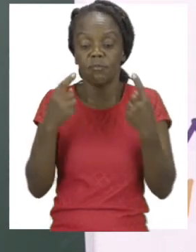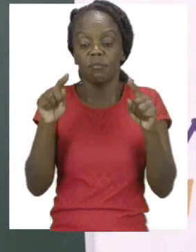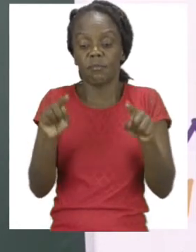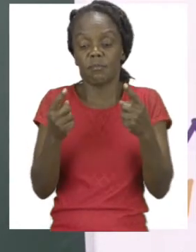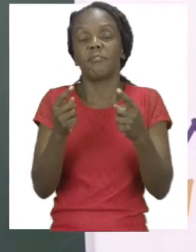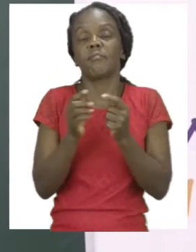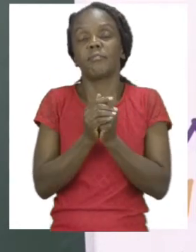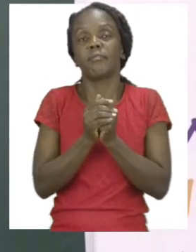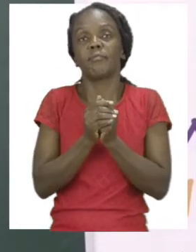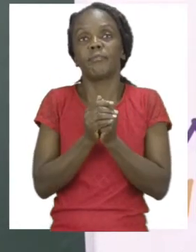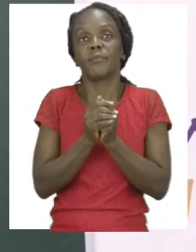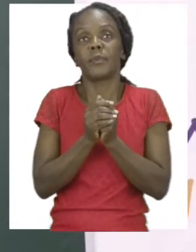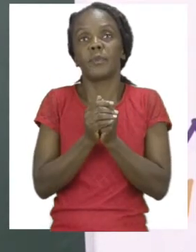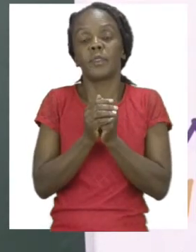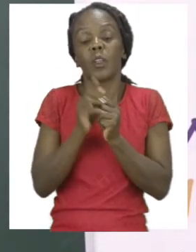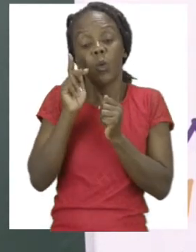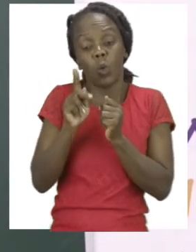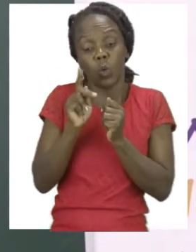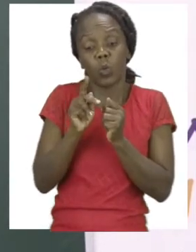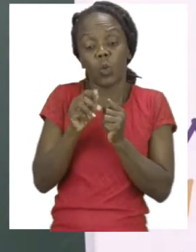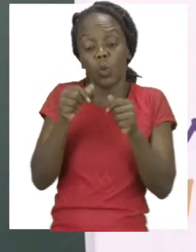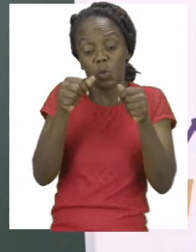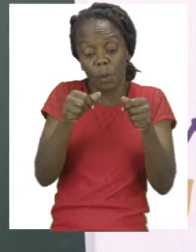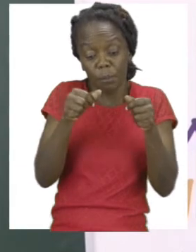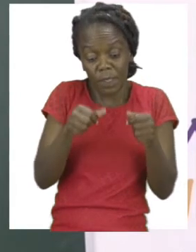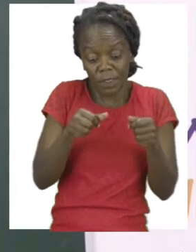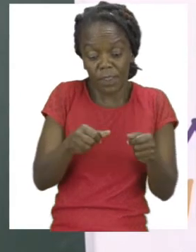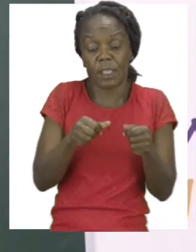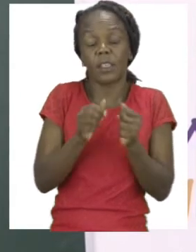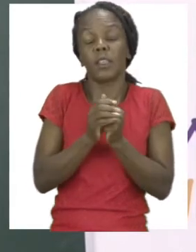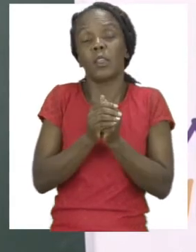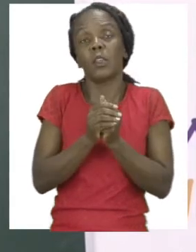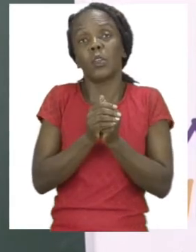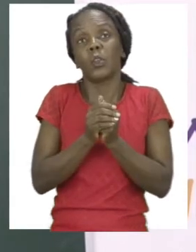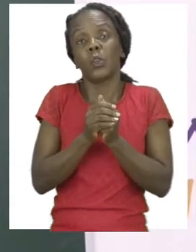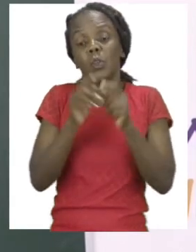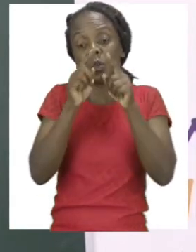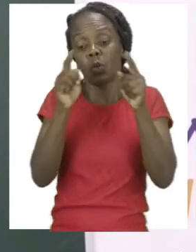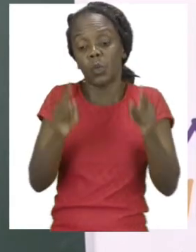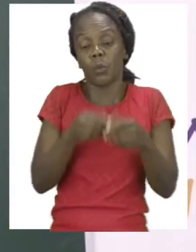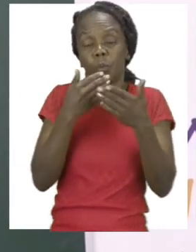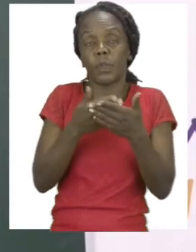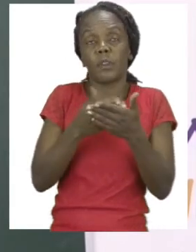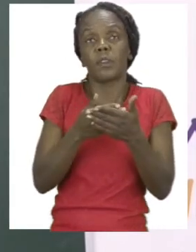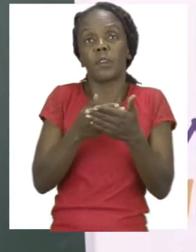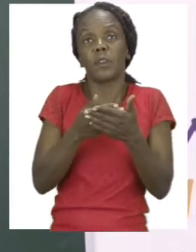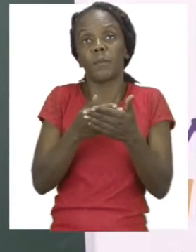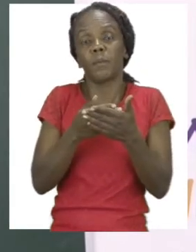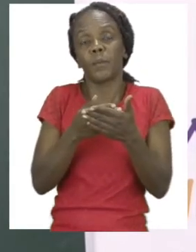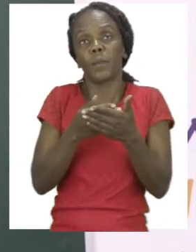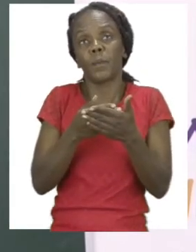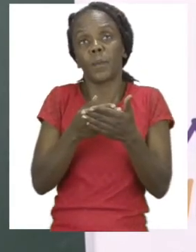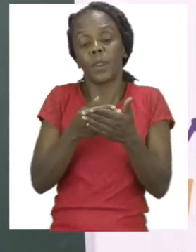pictures, make sure that you use a glue that is easy for you to use. And when you are done with your